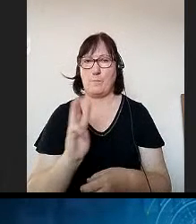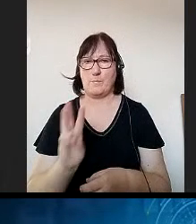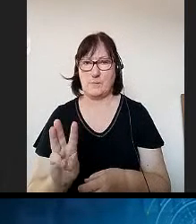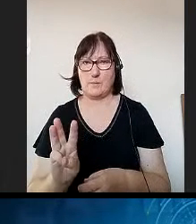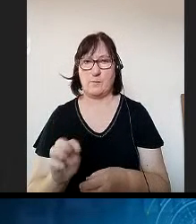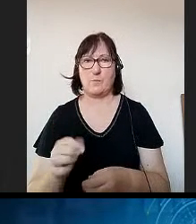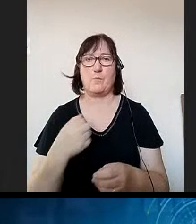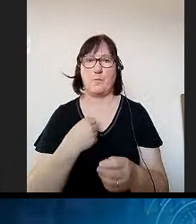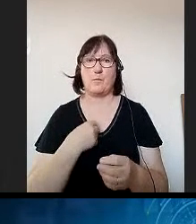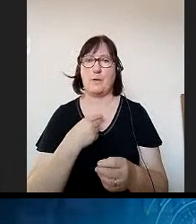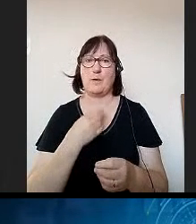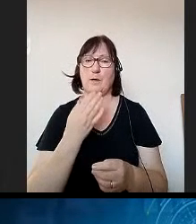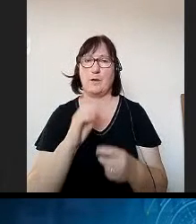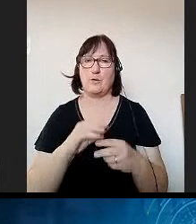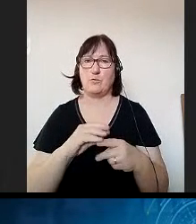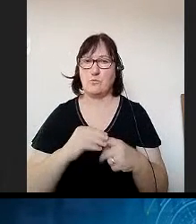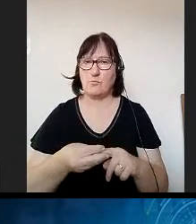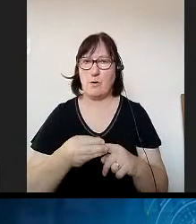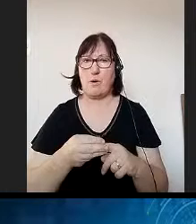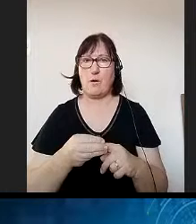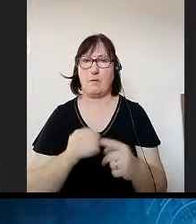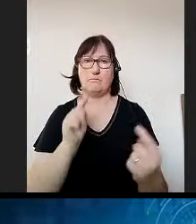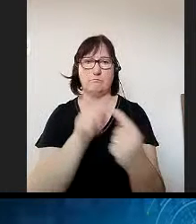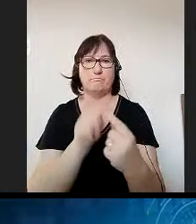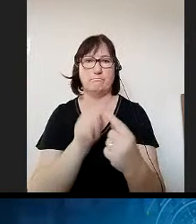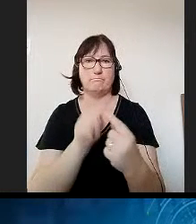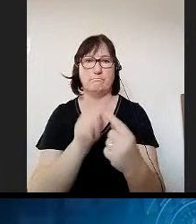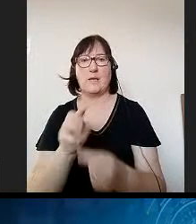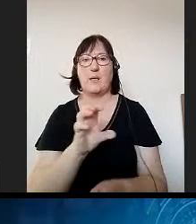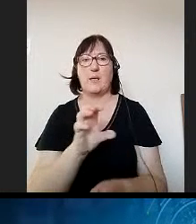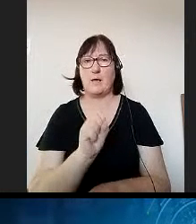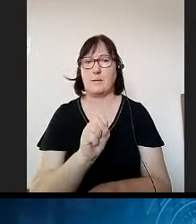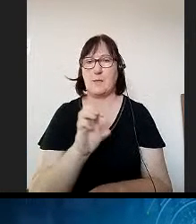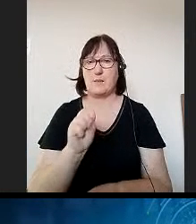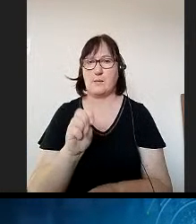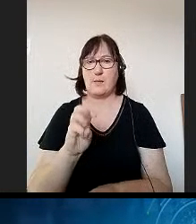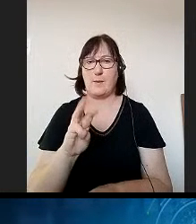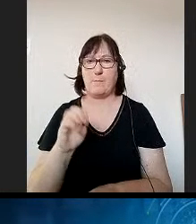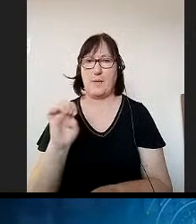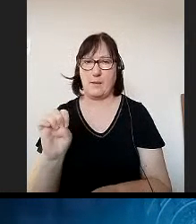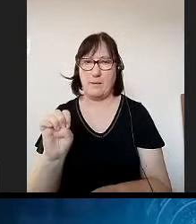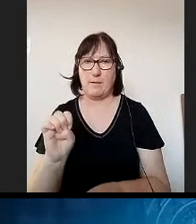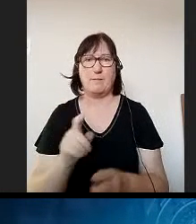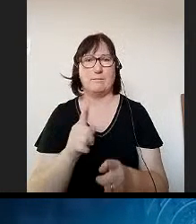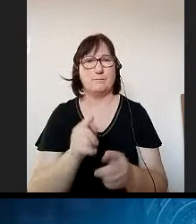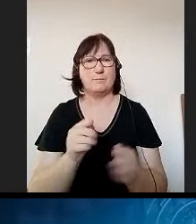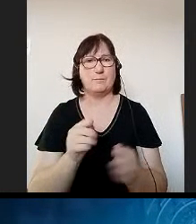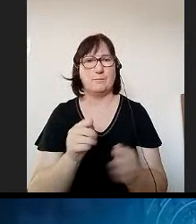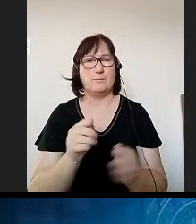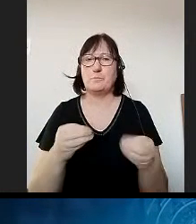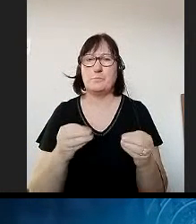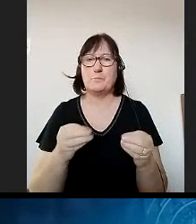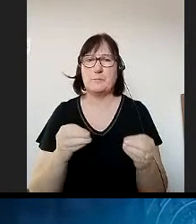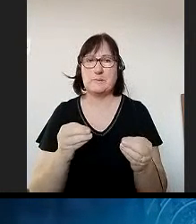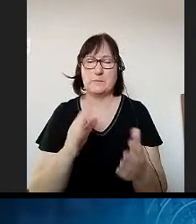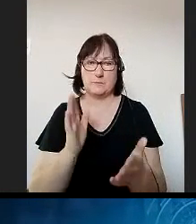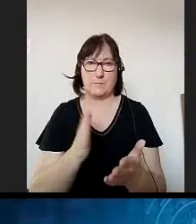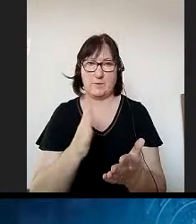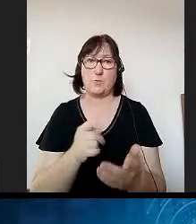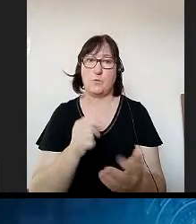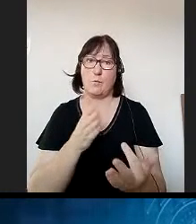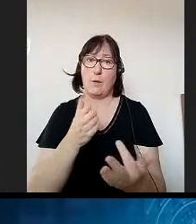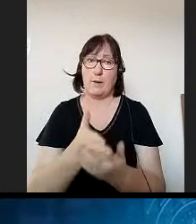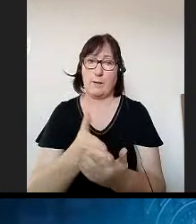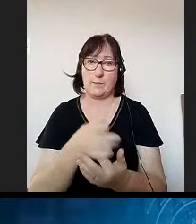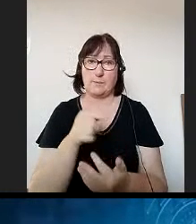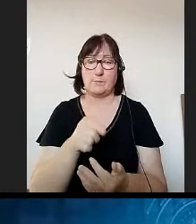and inform our SMMEs, which is on our small business page. And to access this page, you would have to